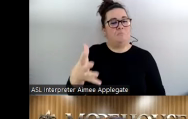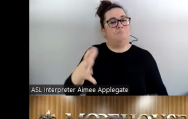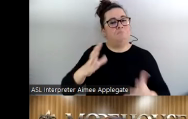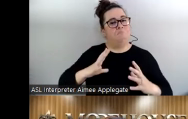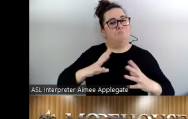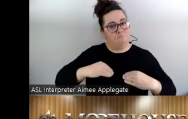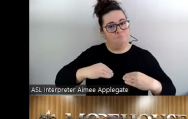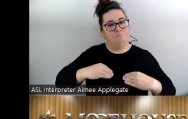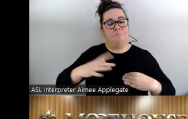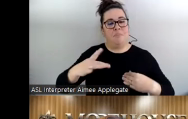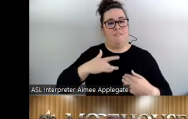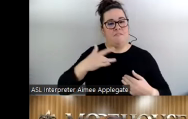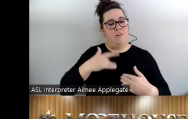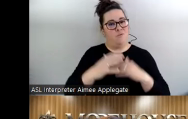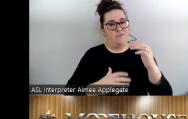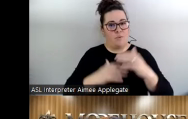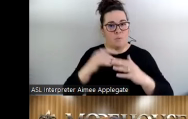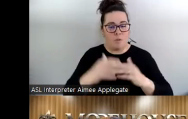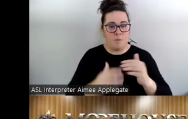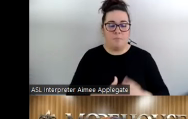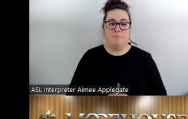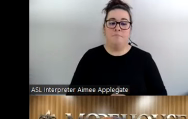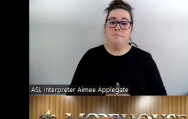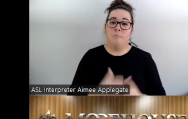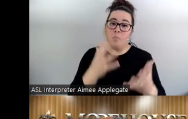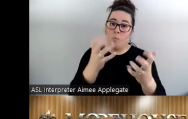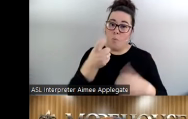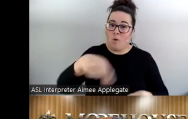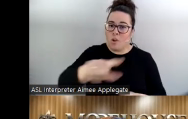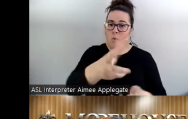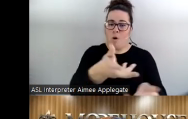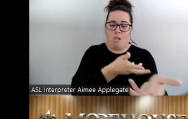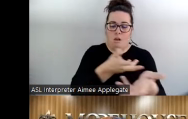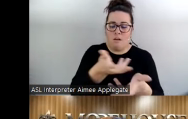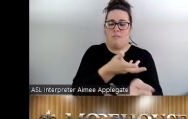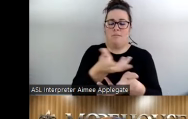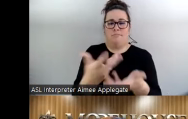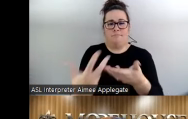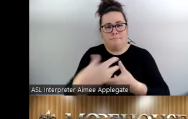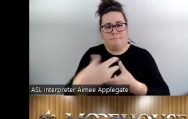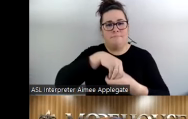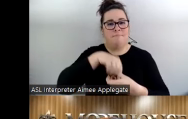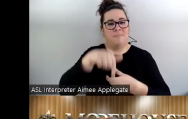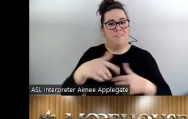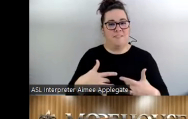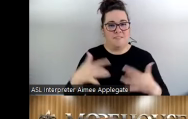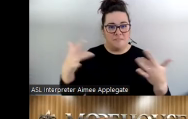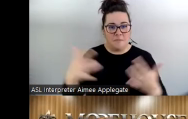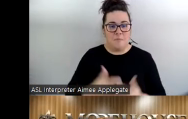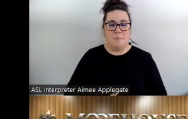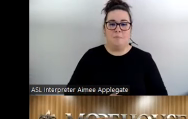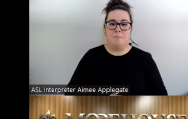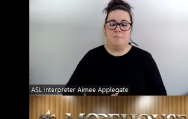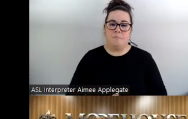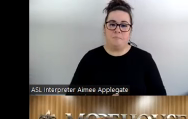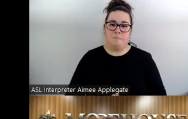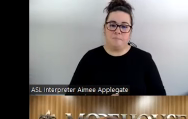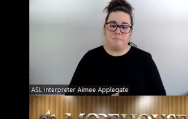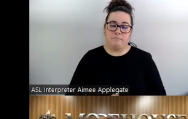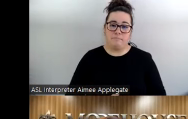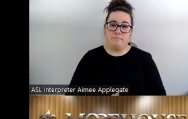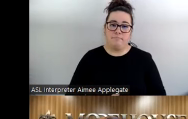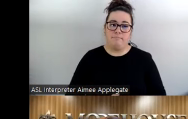So we really do hope that you will engage throughout today's event. As I mentioned, we really want this to be an engaging hour and a half. When